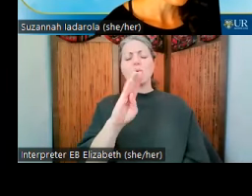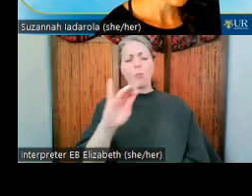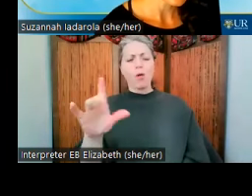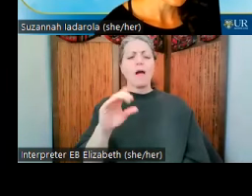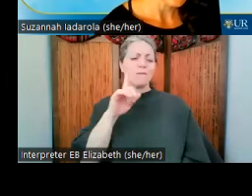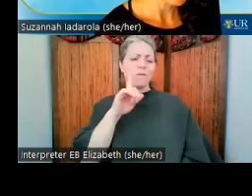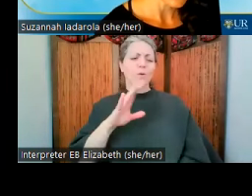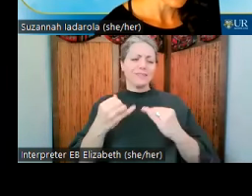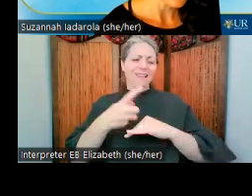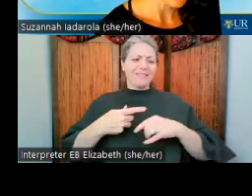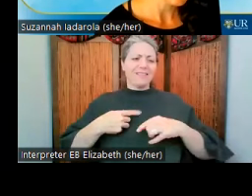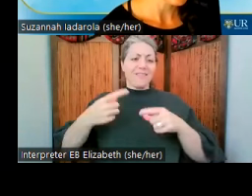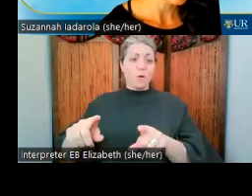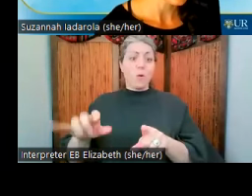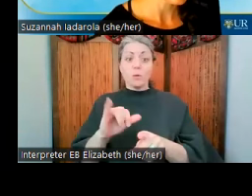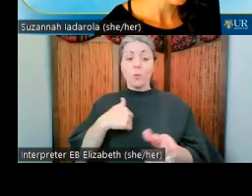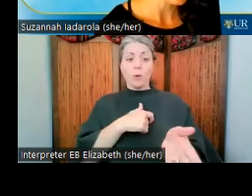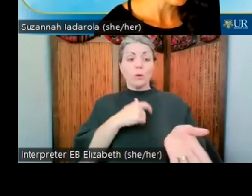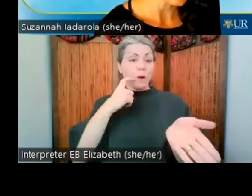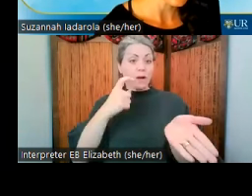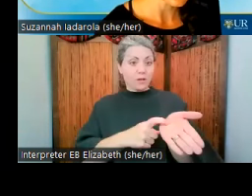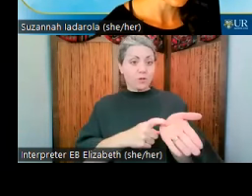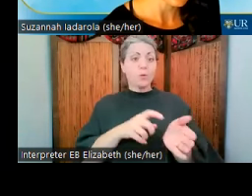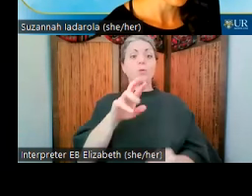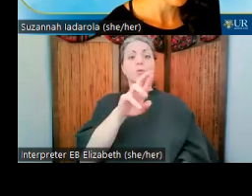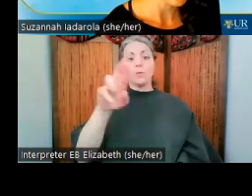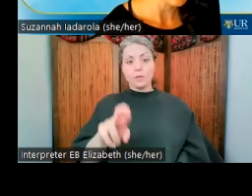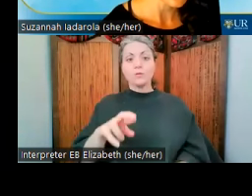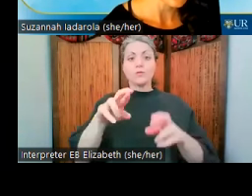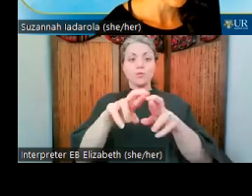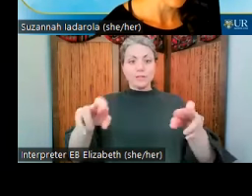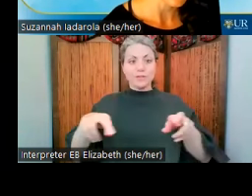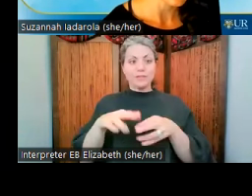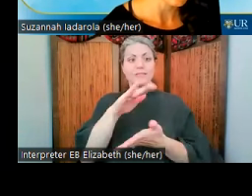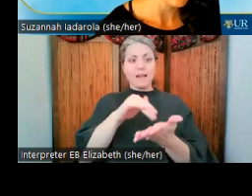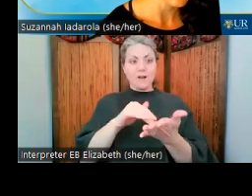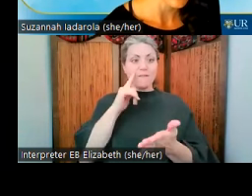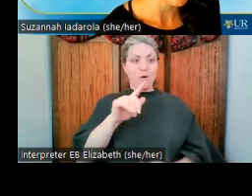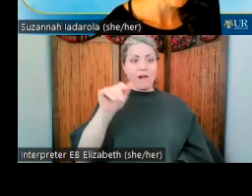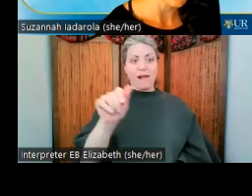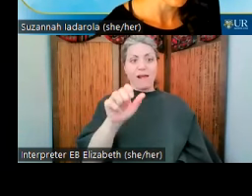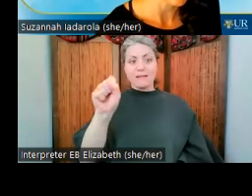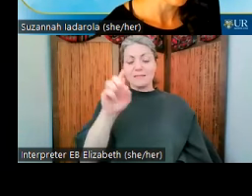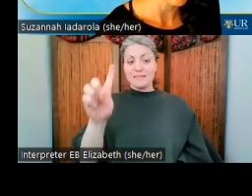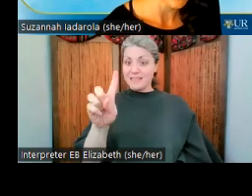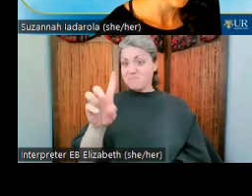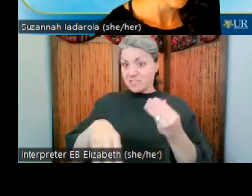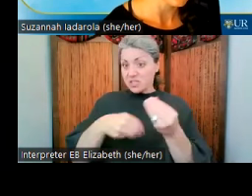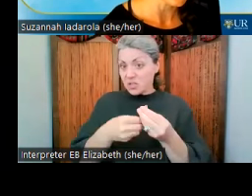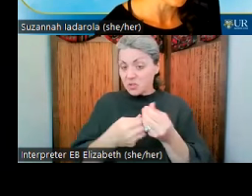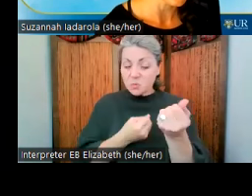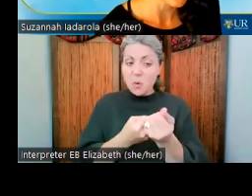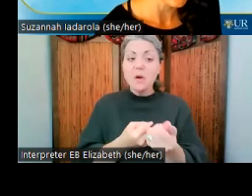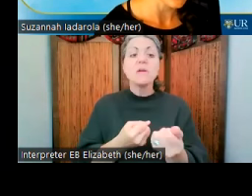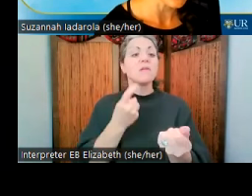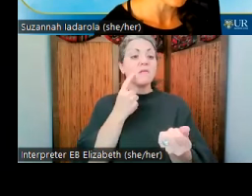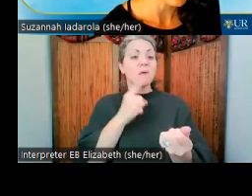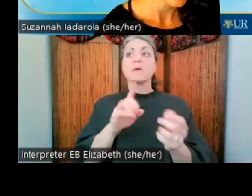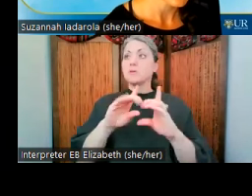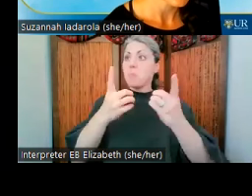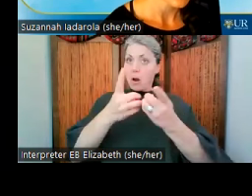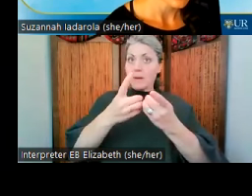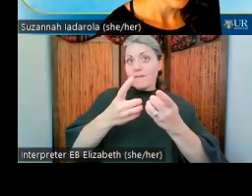Rochester Regional Center for Autism Spectrum Disorders for additional support, which is sponsored through the Department of Education in New York